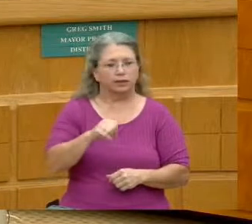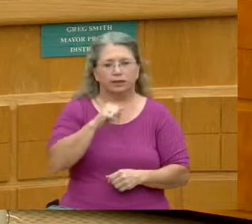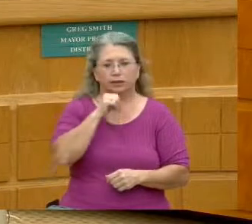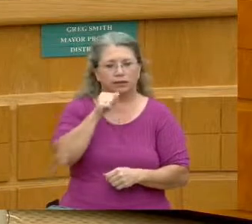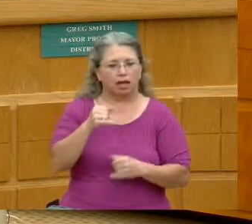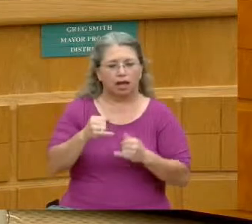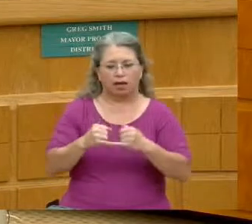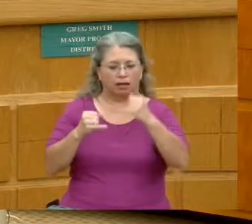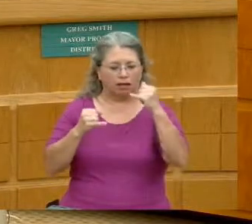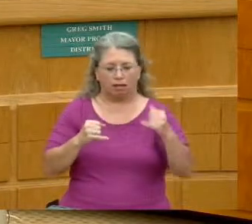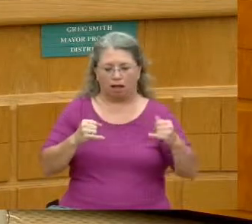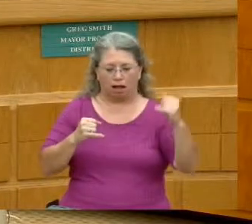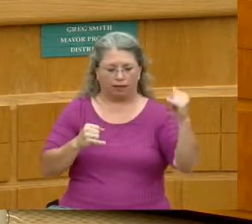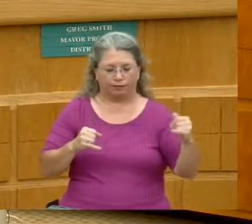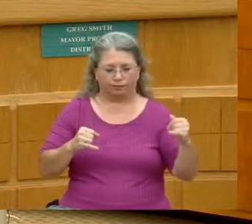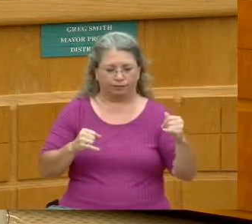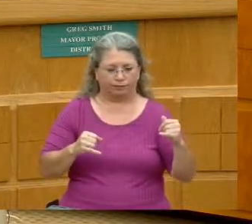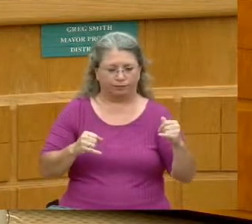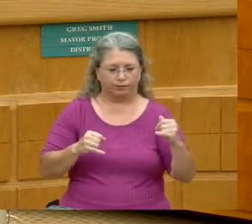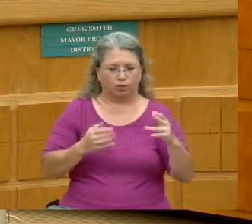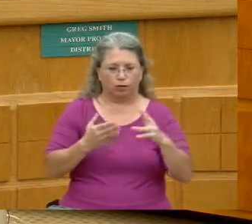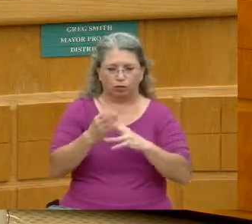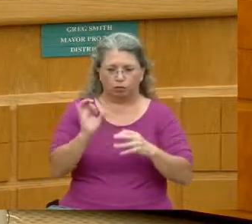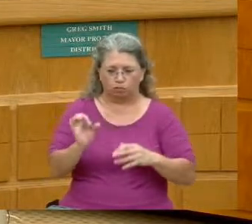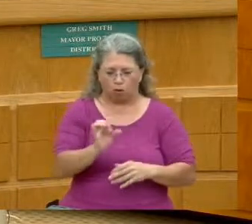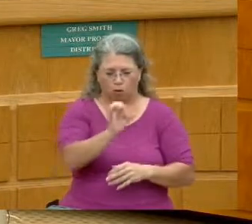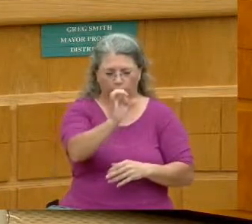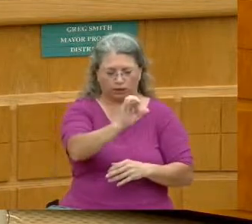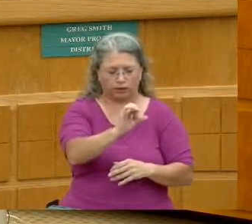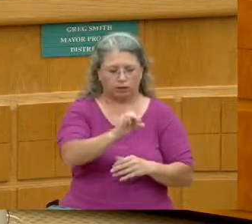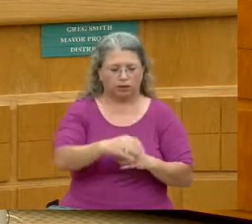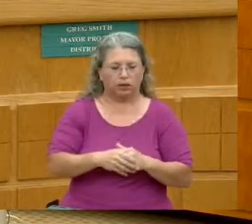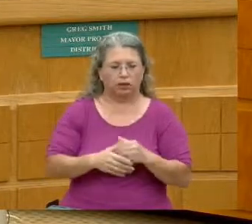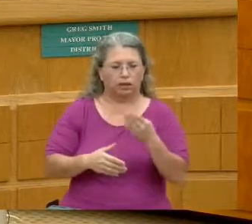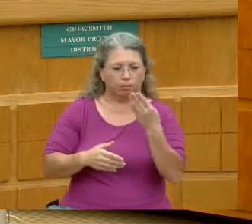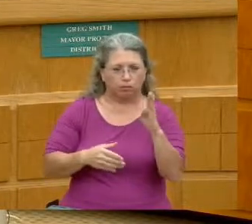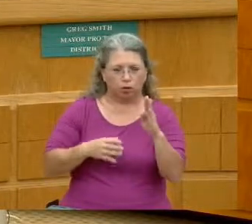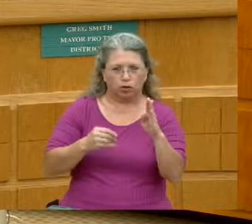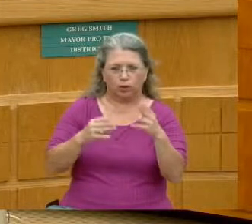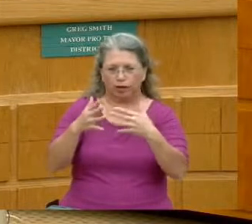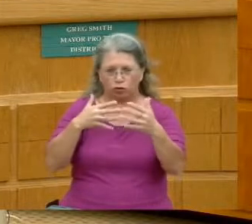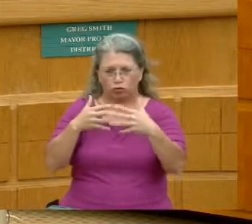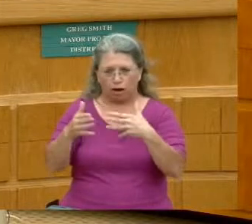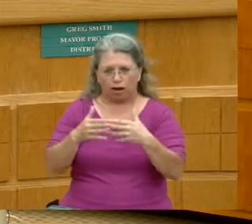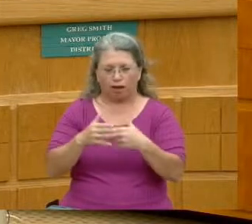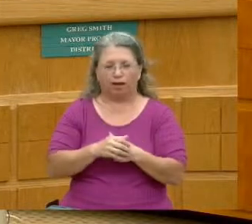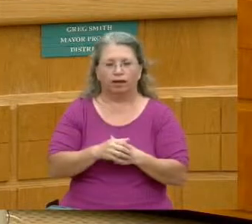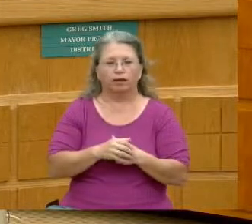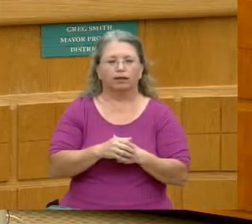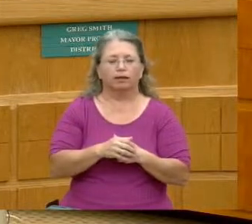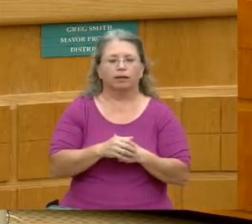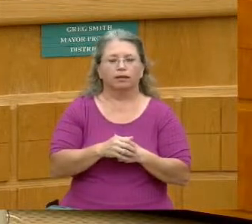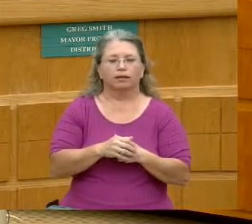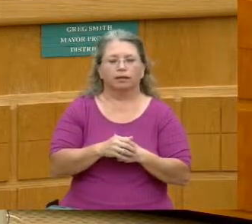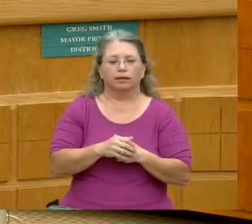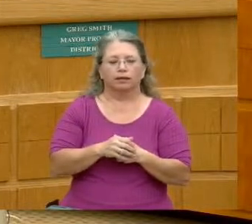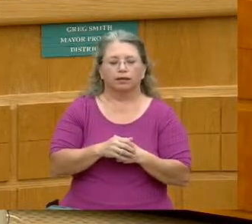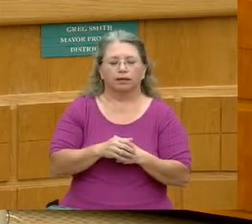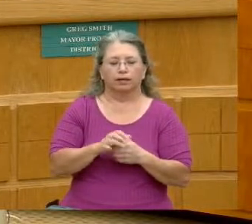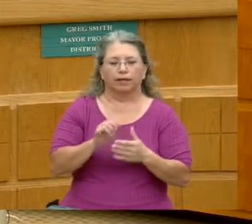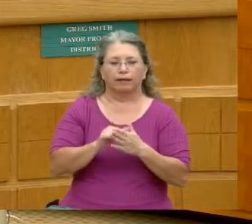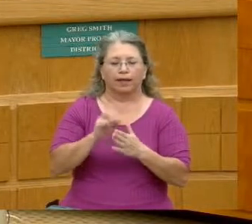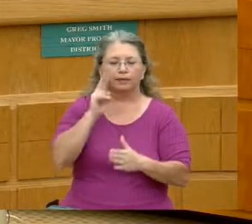points. This is the blue ribbon and the gray ribbon are model-generated predictions on